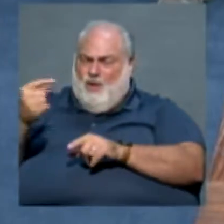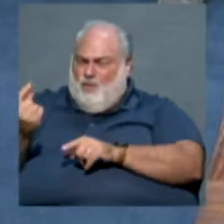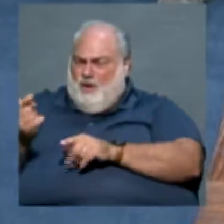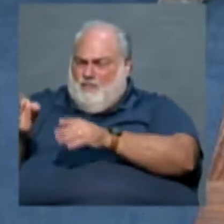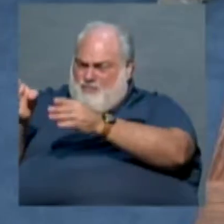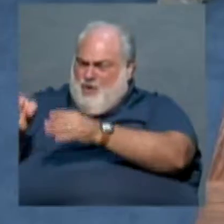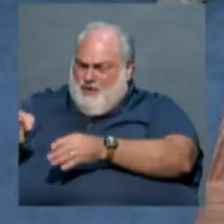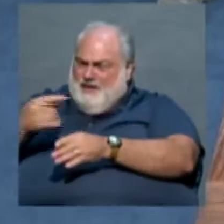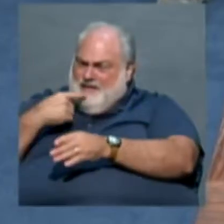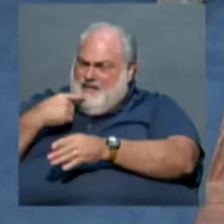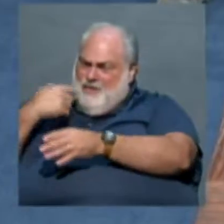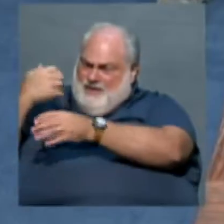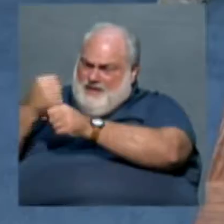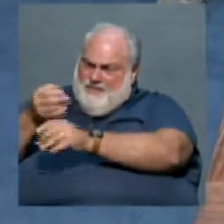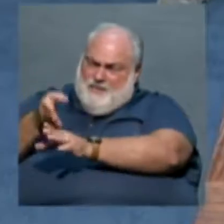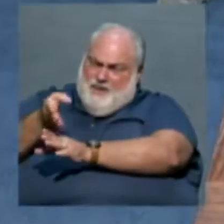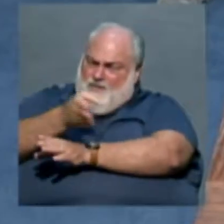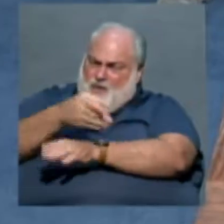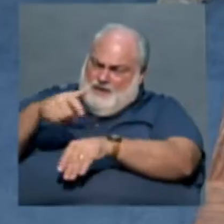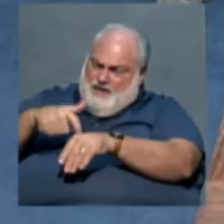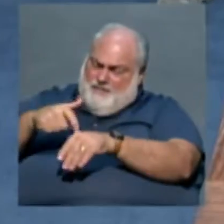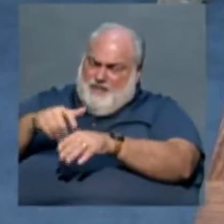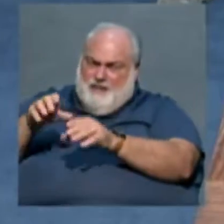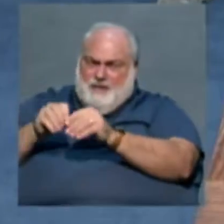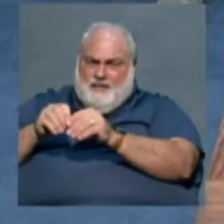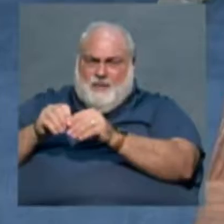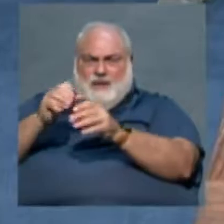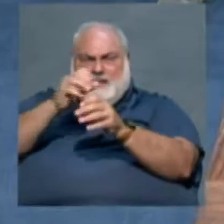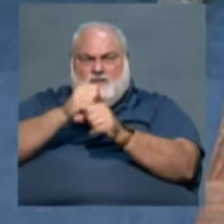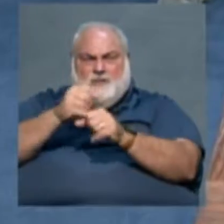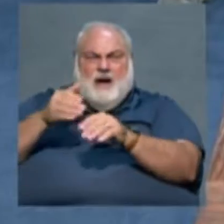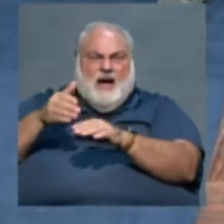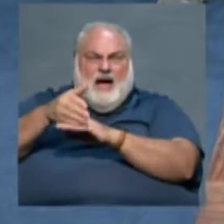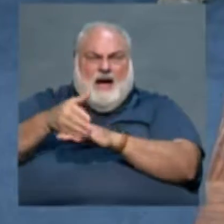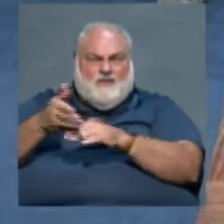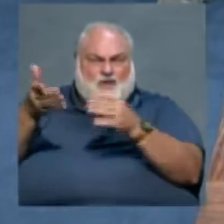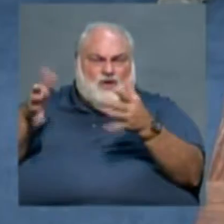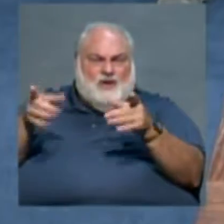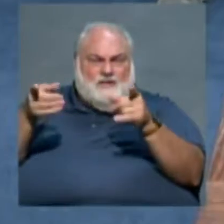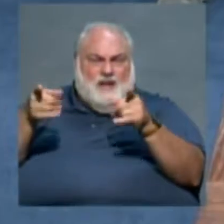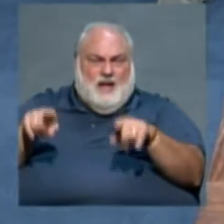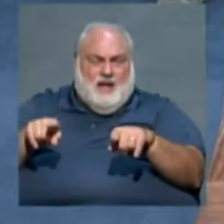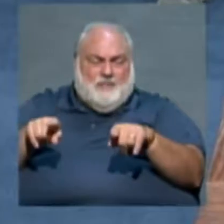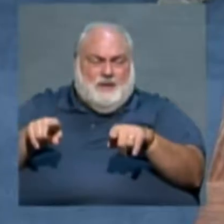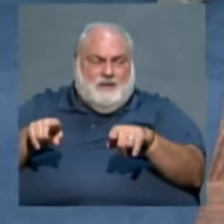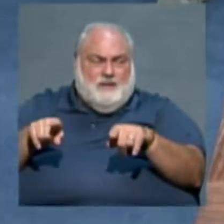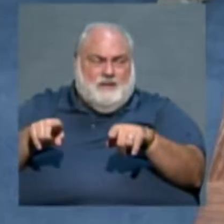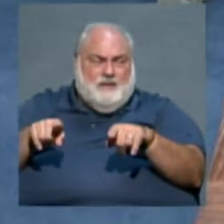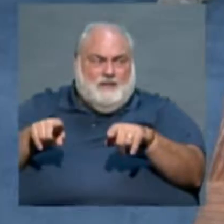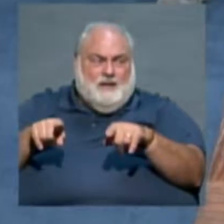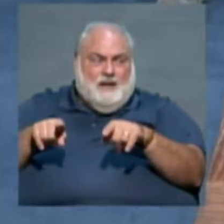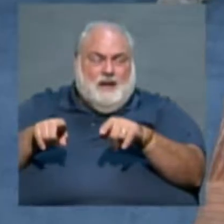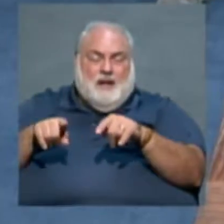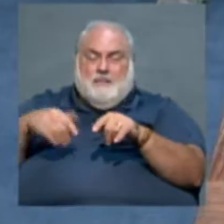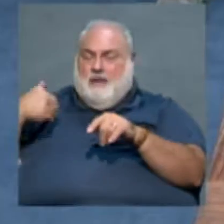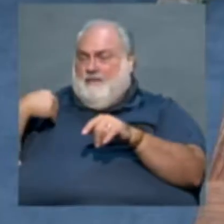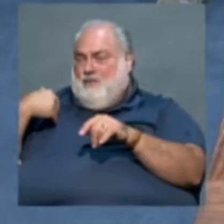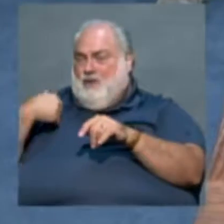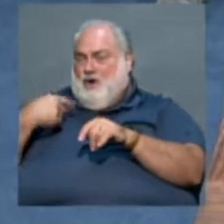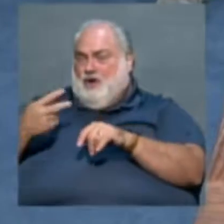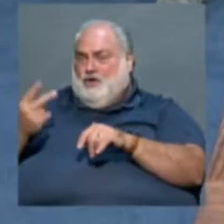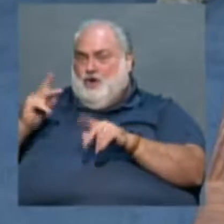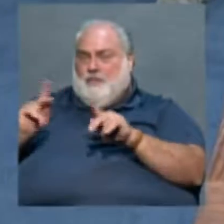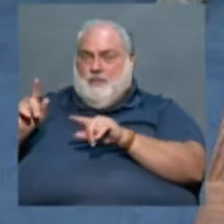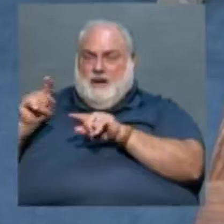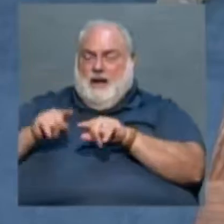that got their notice before the meeting. Everyone else is getting them after the meeting's already happened. In addition, last time only 2 of us